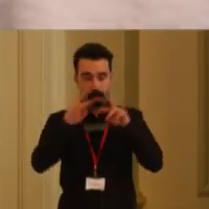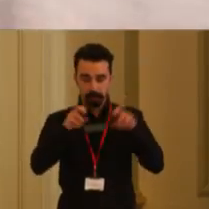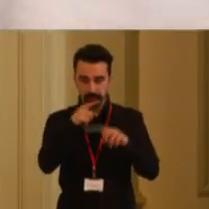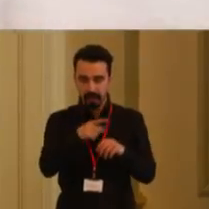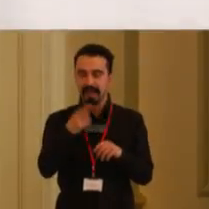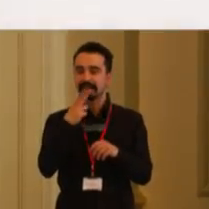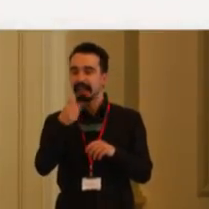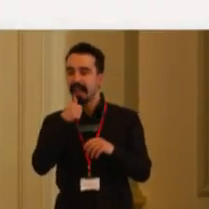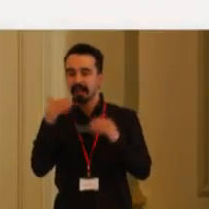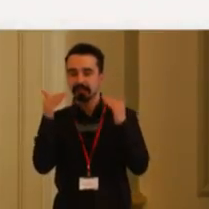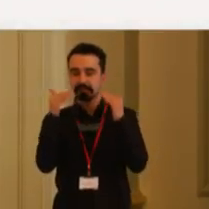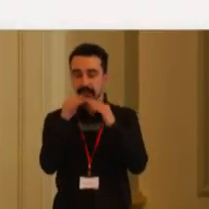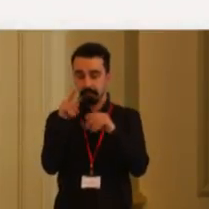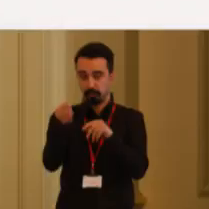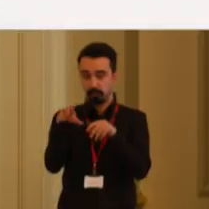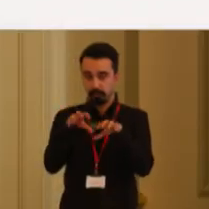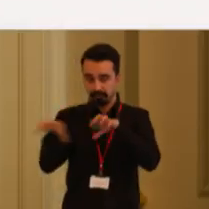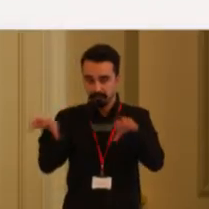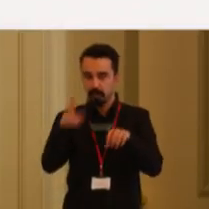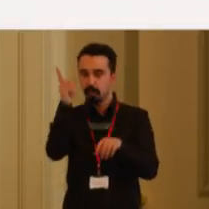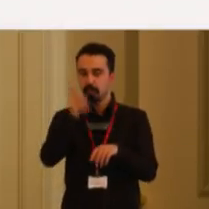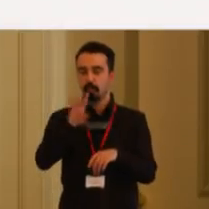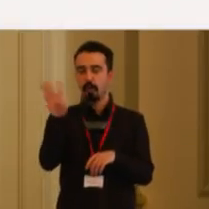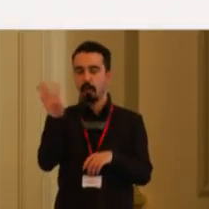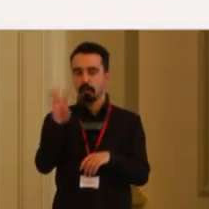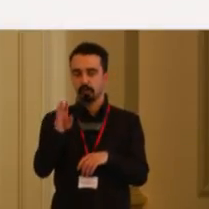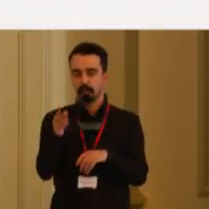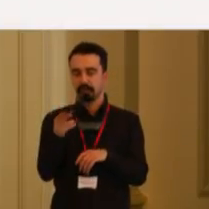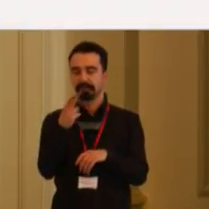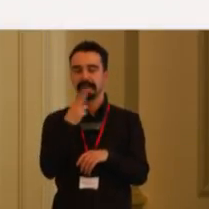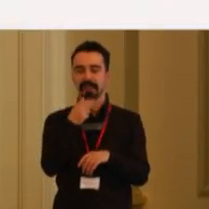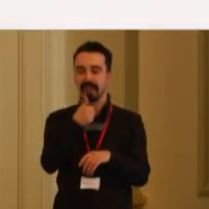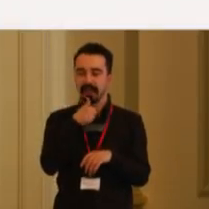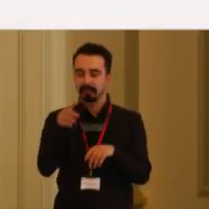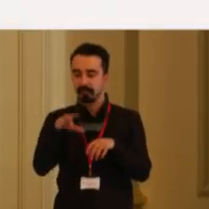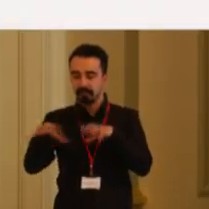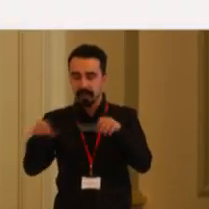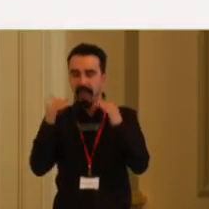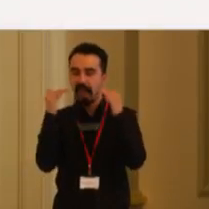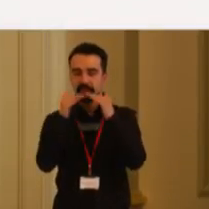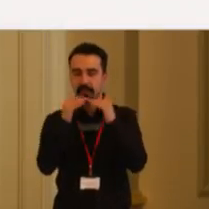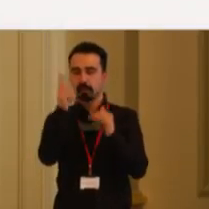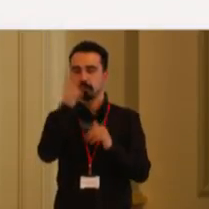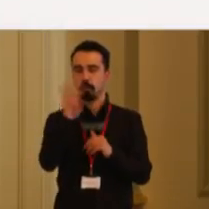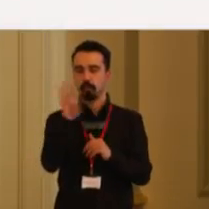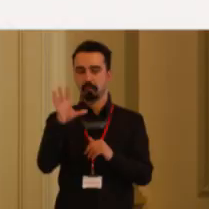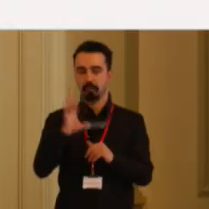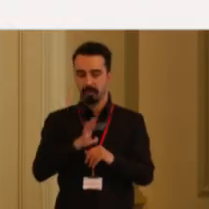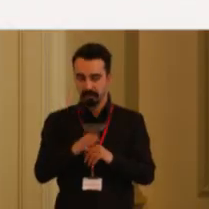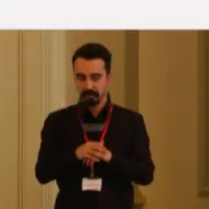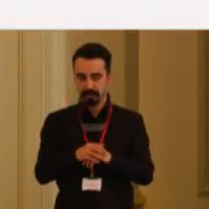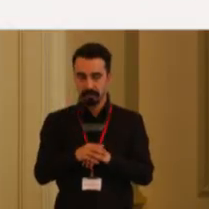EU membership. That's quite interesting. And also for gender equality, social